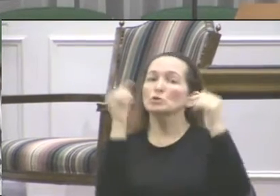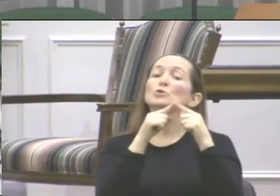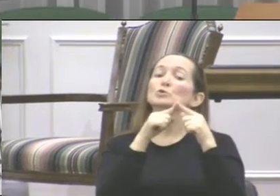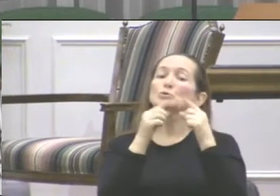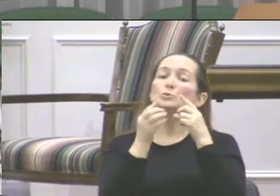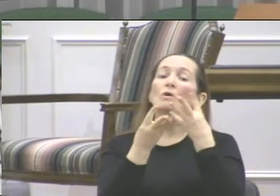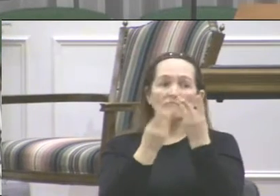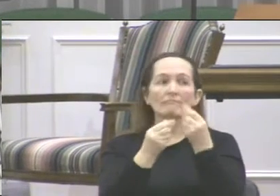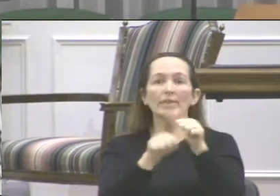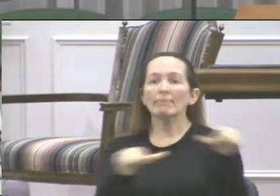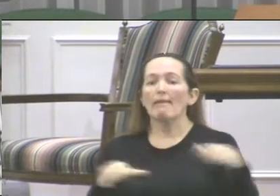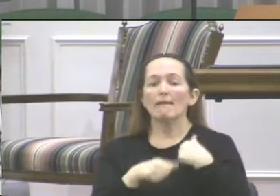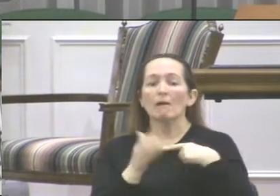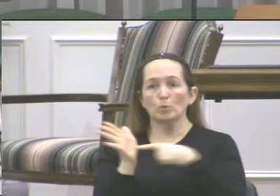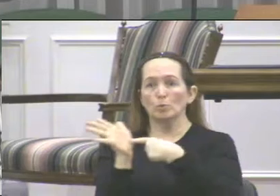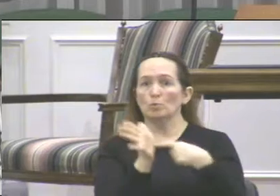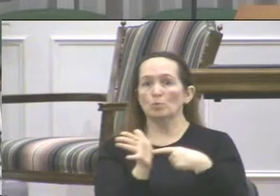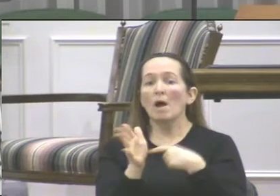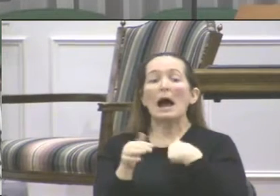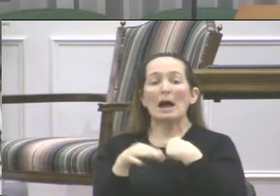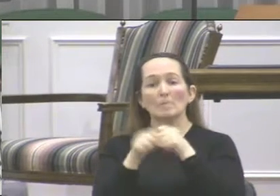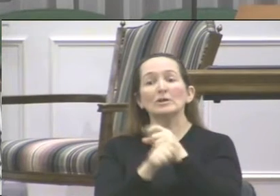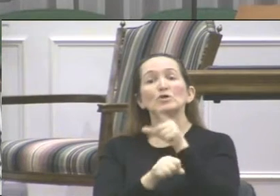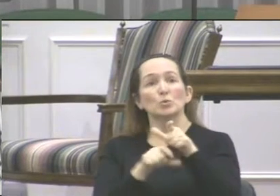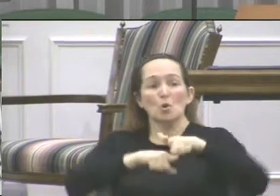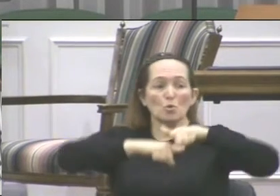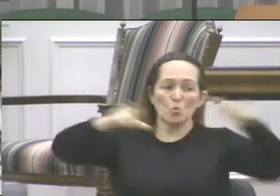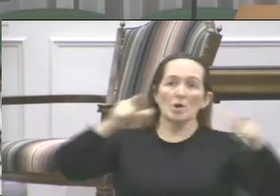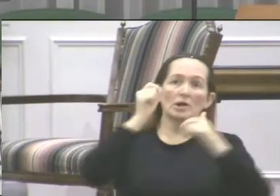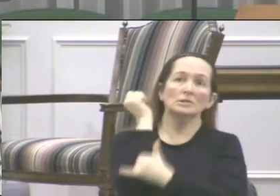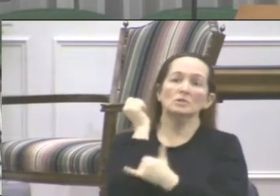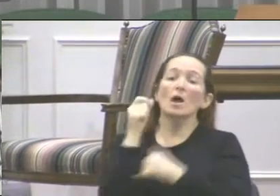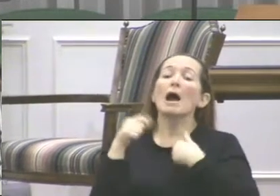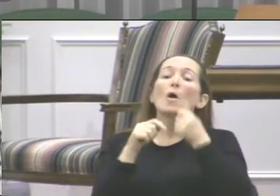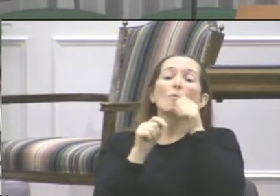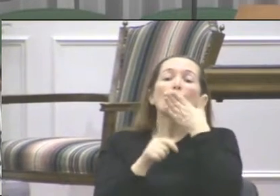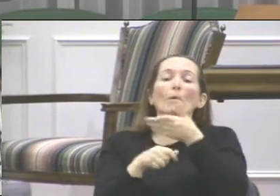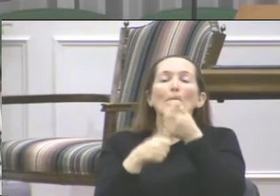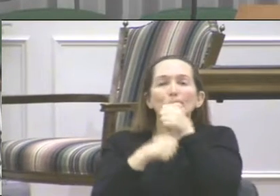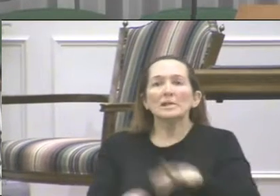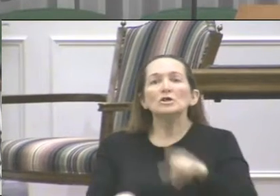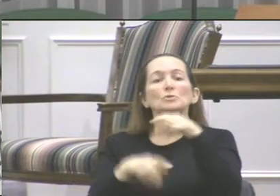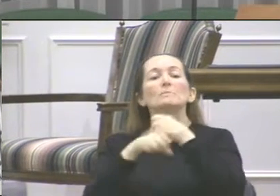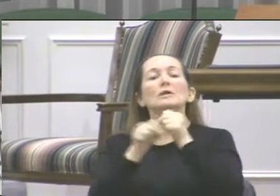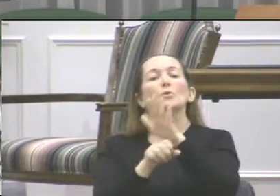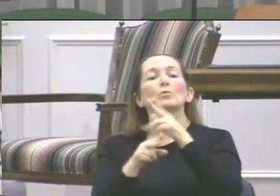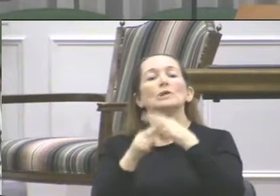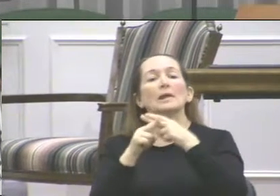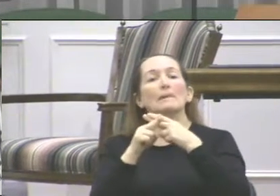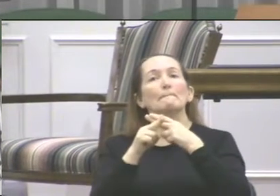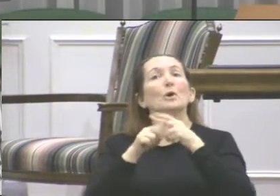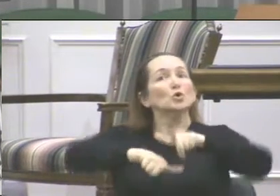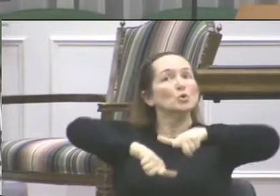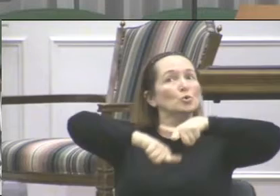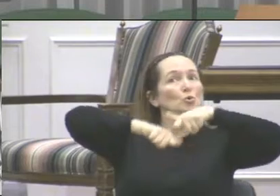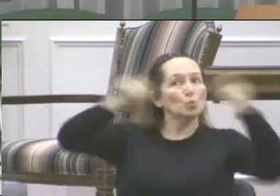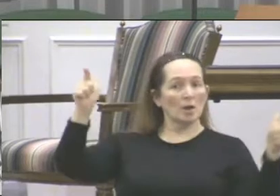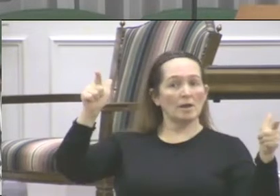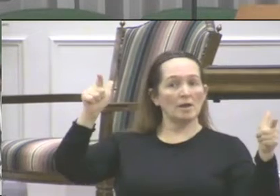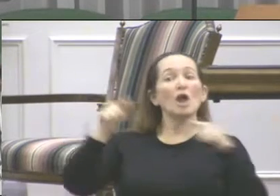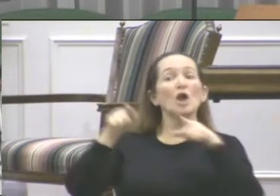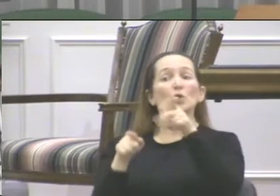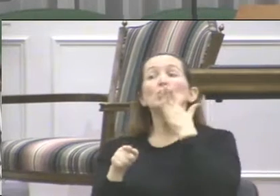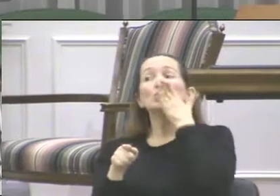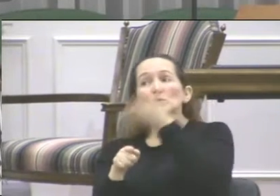land which I will show you, and I will make you a great nation, and I will bless you and make your name great, and so